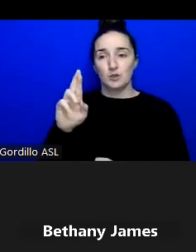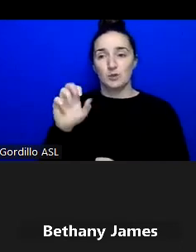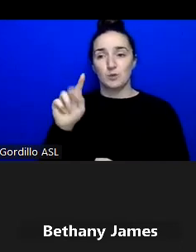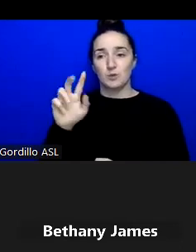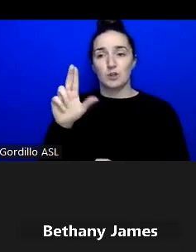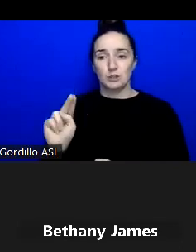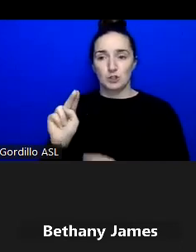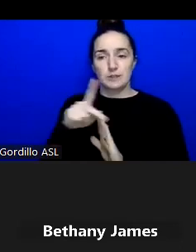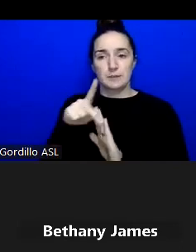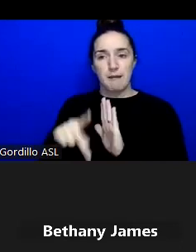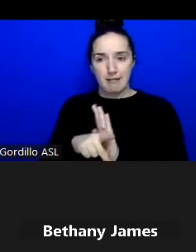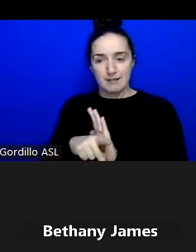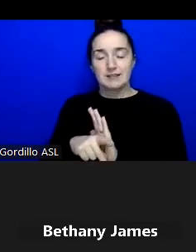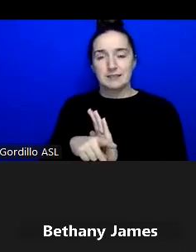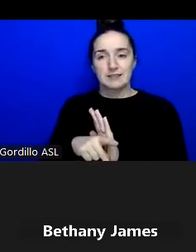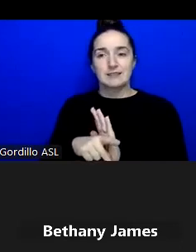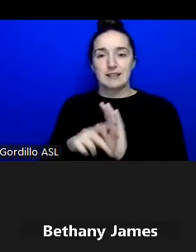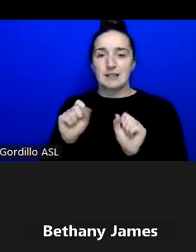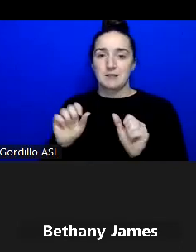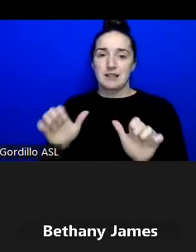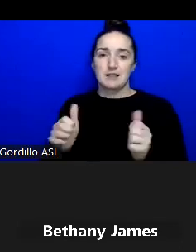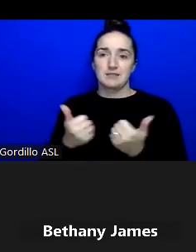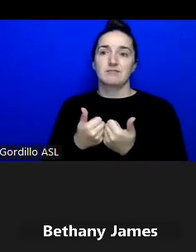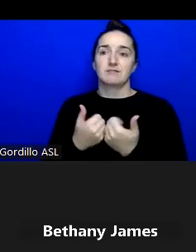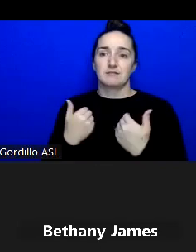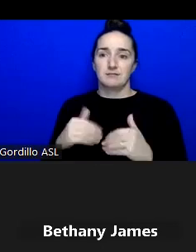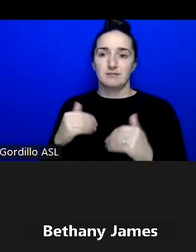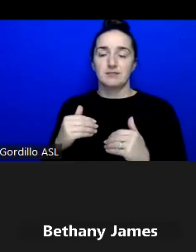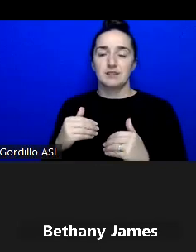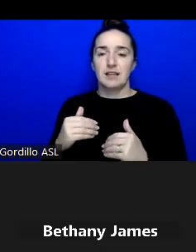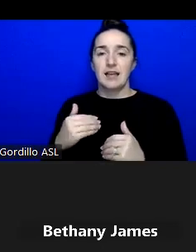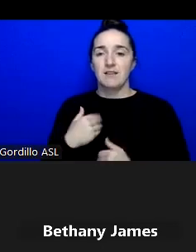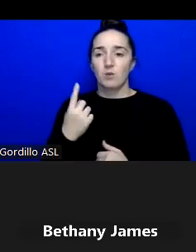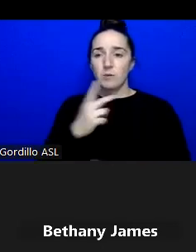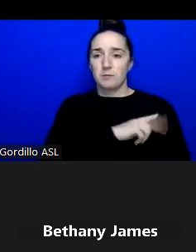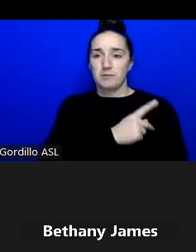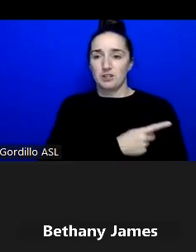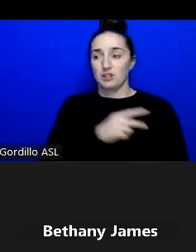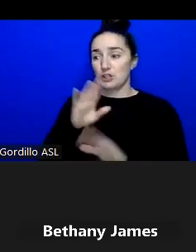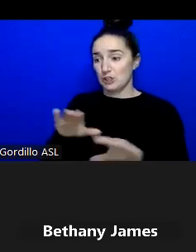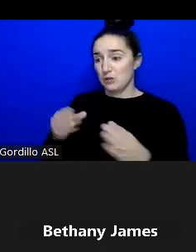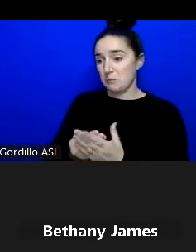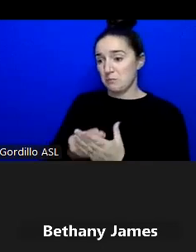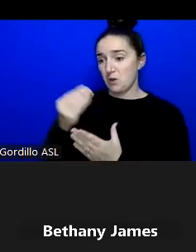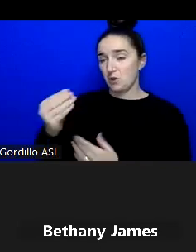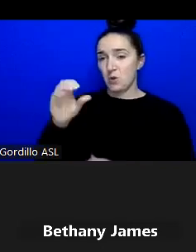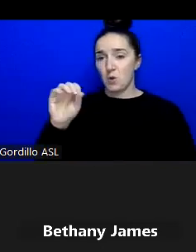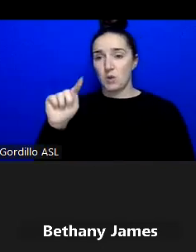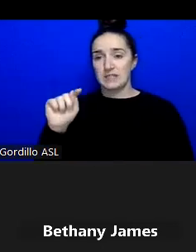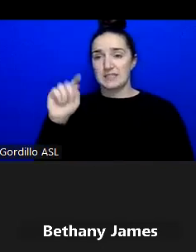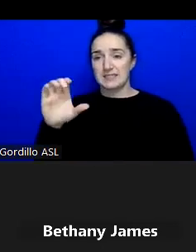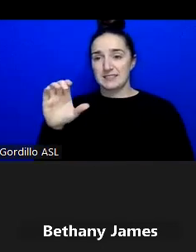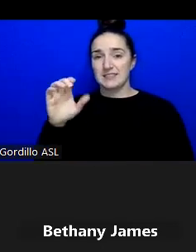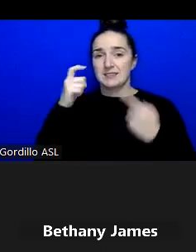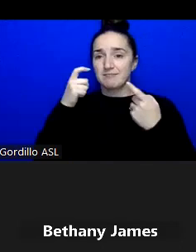challenging. I have a patient who her children bought her a pair of OTC devices, and she wasn't confident. She